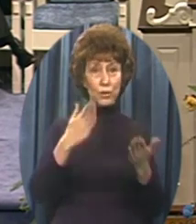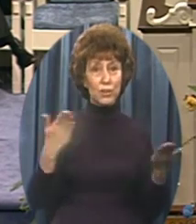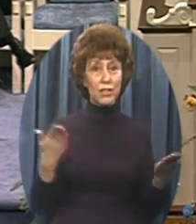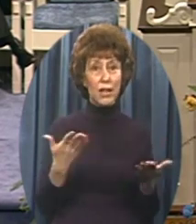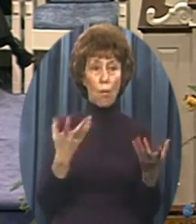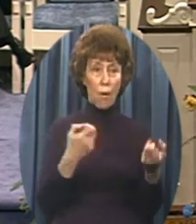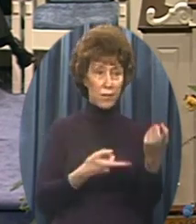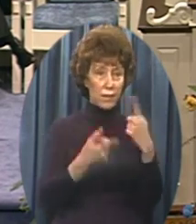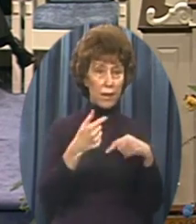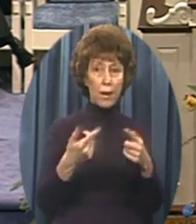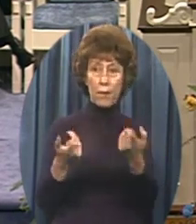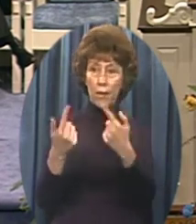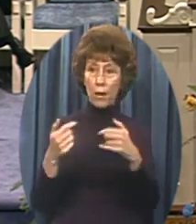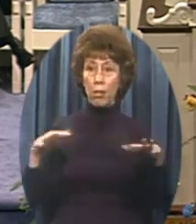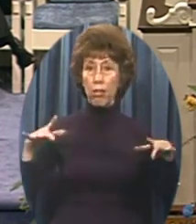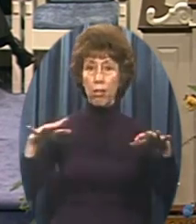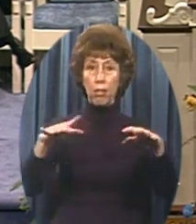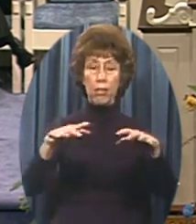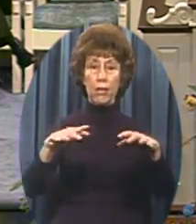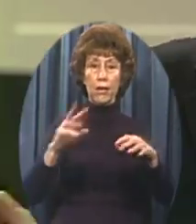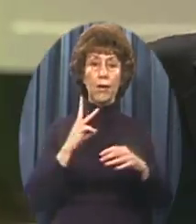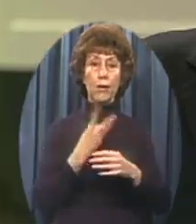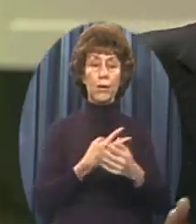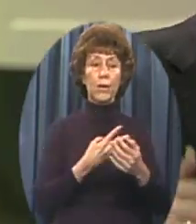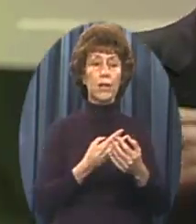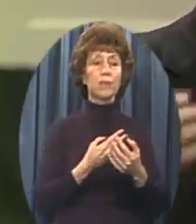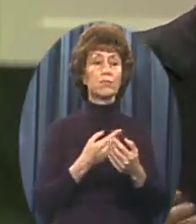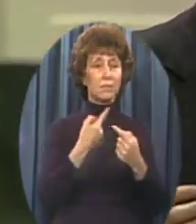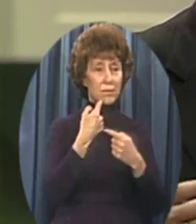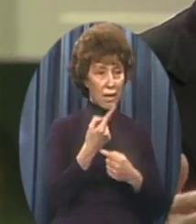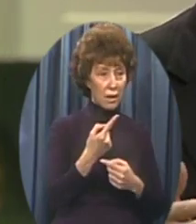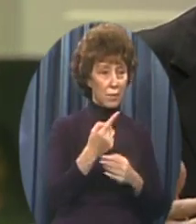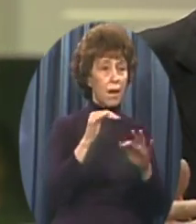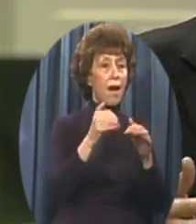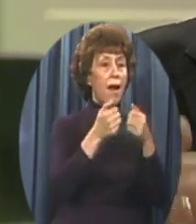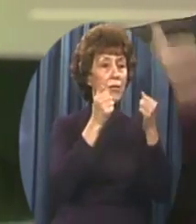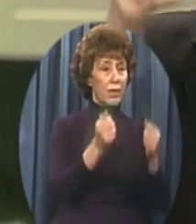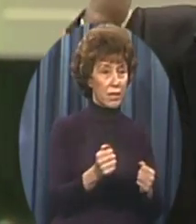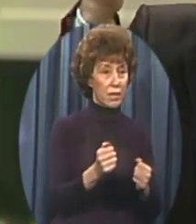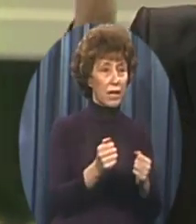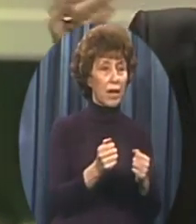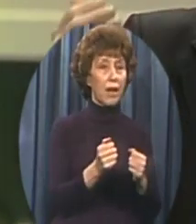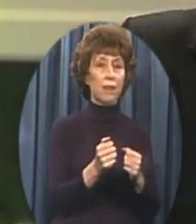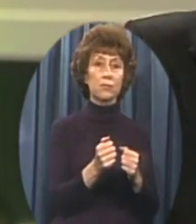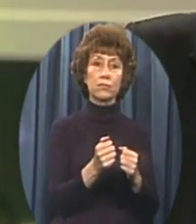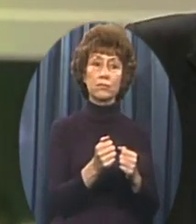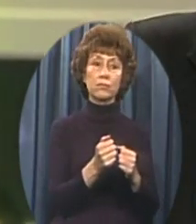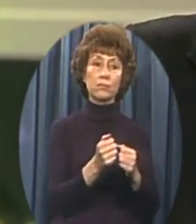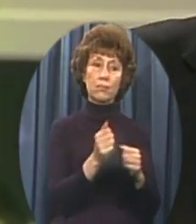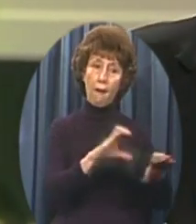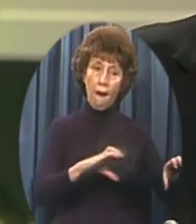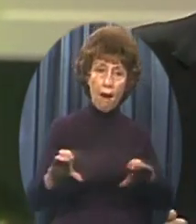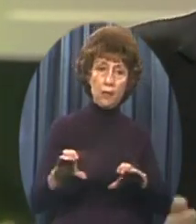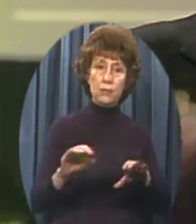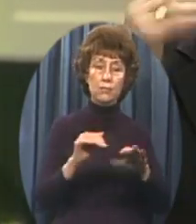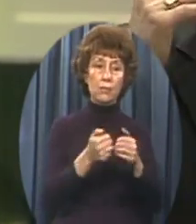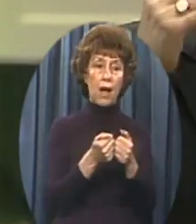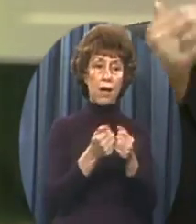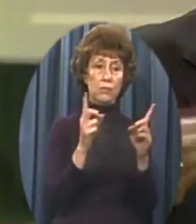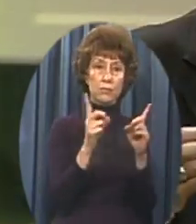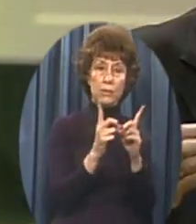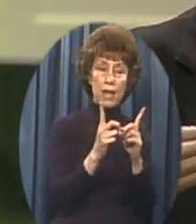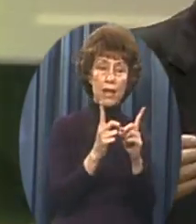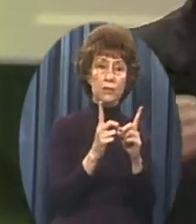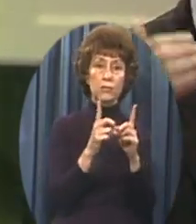how to walk and talk and how to date. We tell them what they can wear and what they can't wear. And we teach them to say yes, sir, and no, sir. We teach